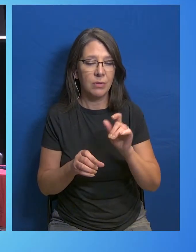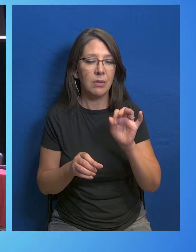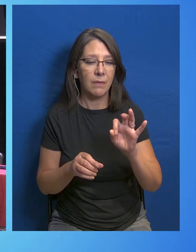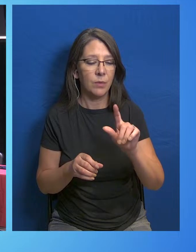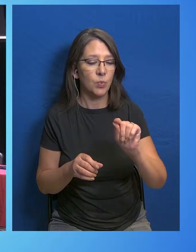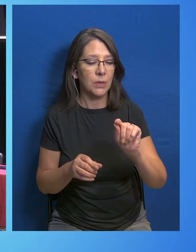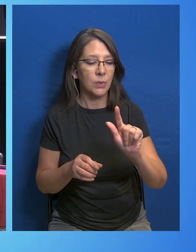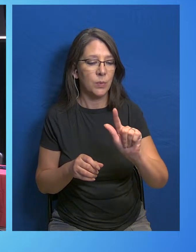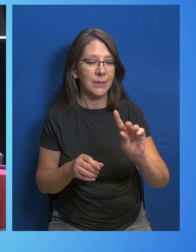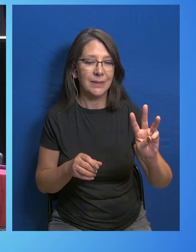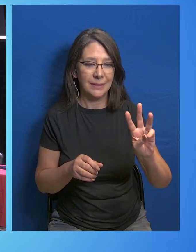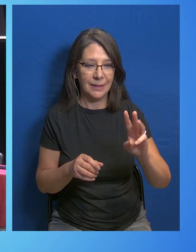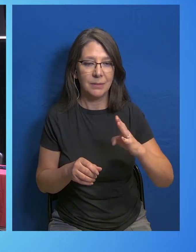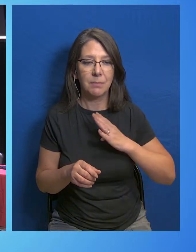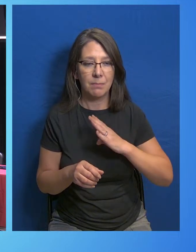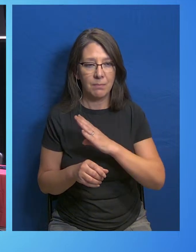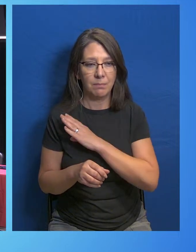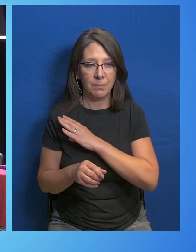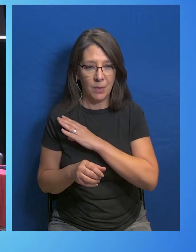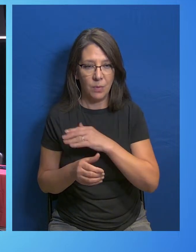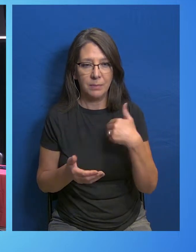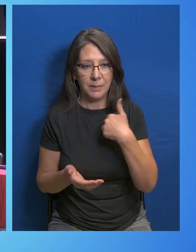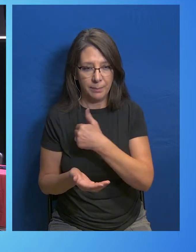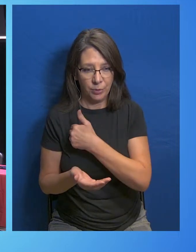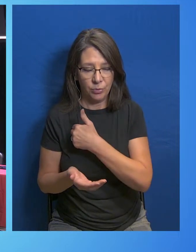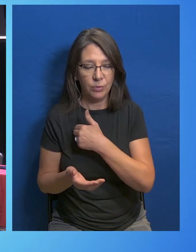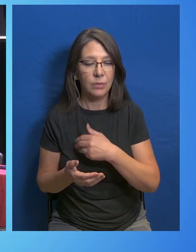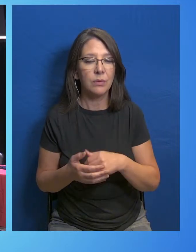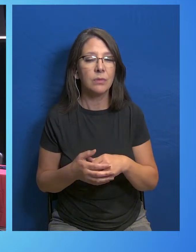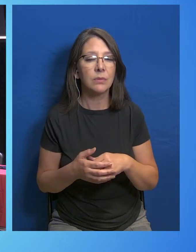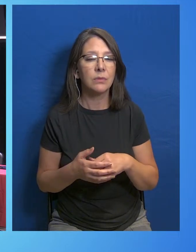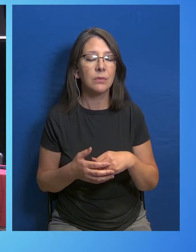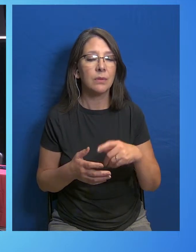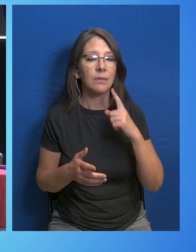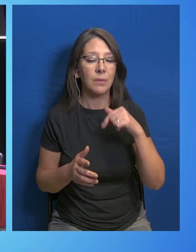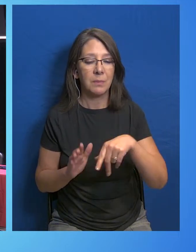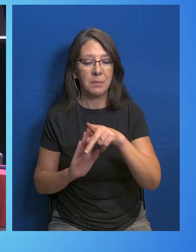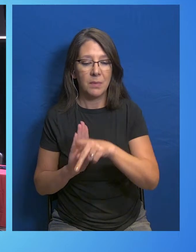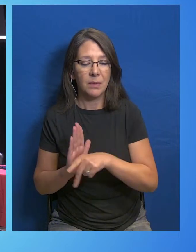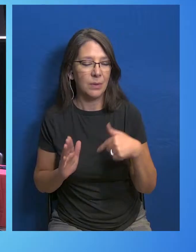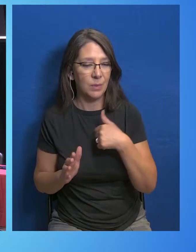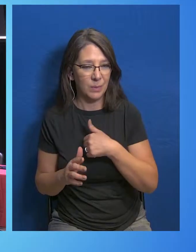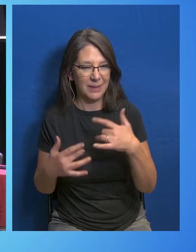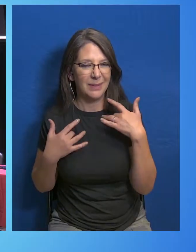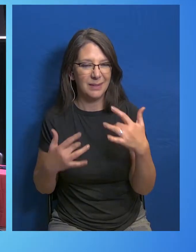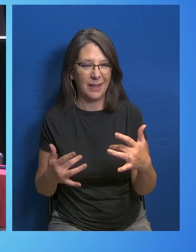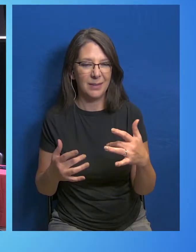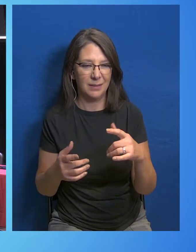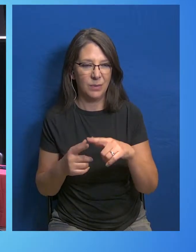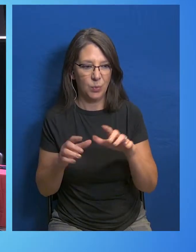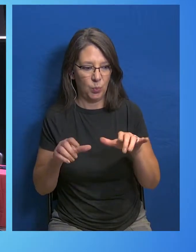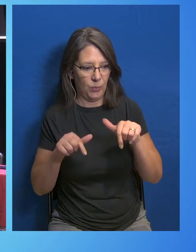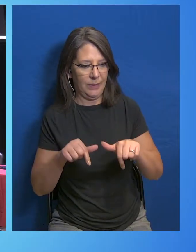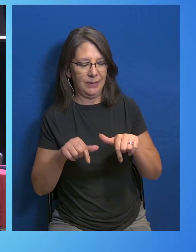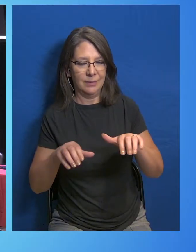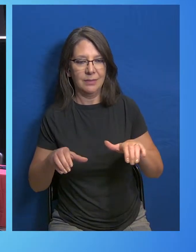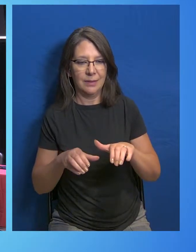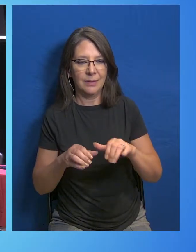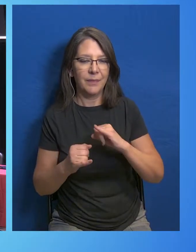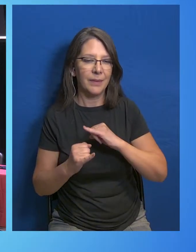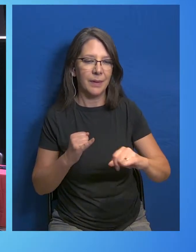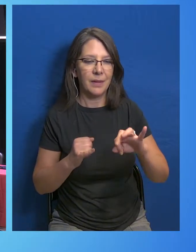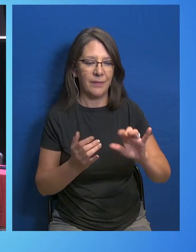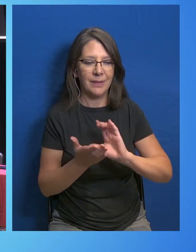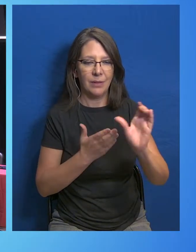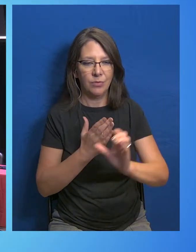2026 board officers. Pursuant to this to policy, we do this at the end of kind of like the end of the calendar year, which